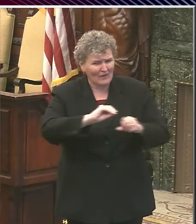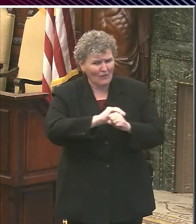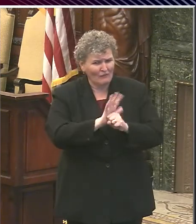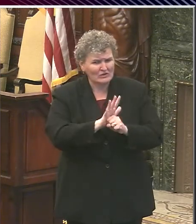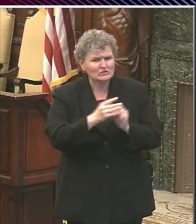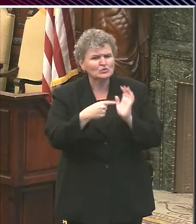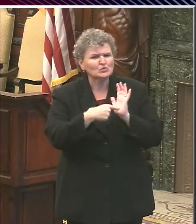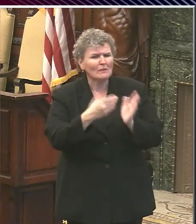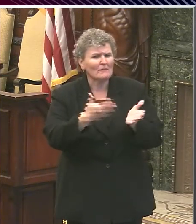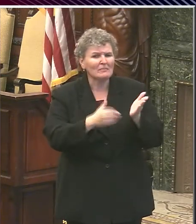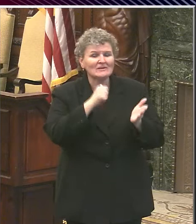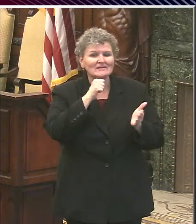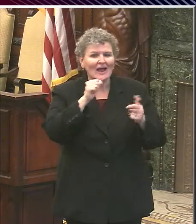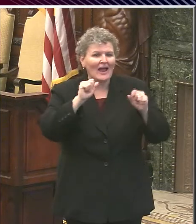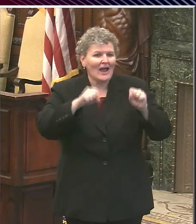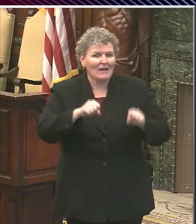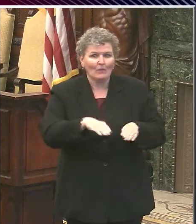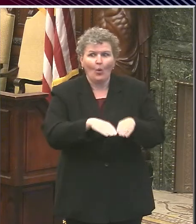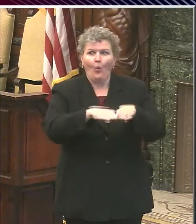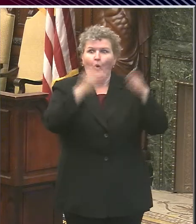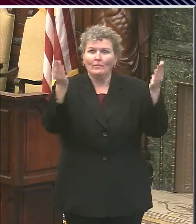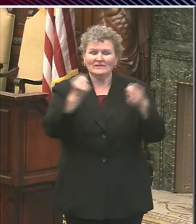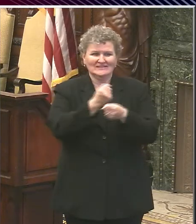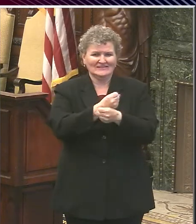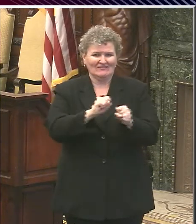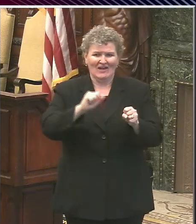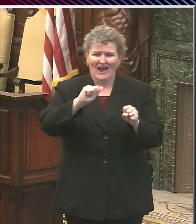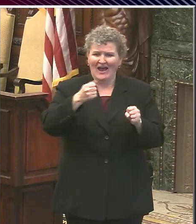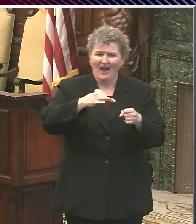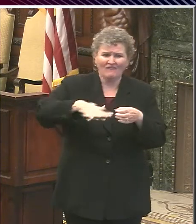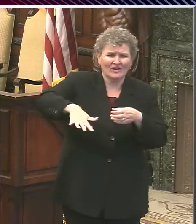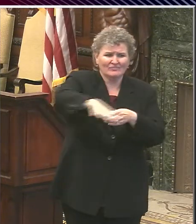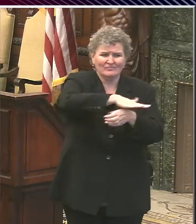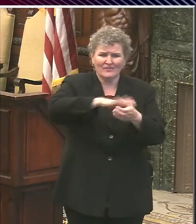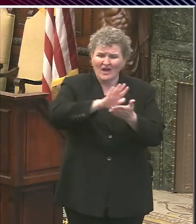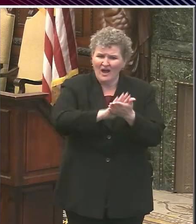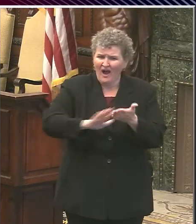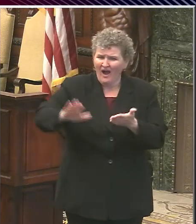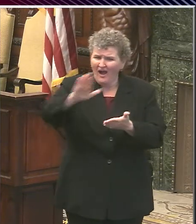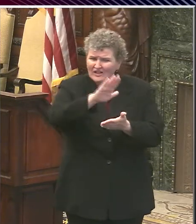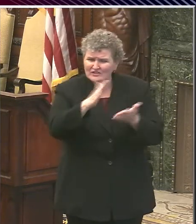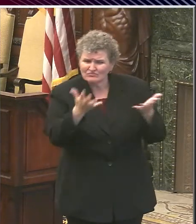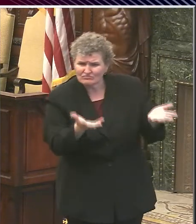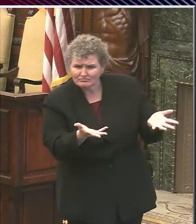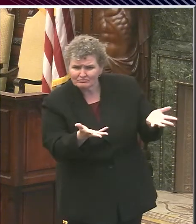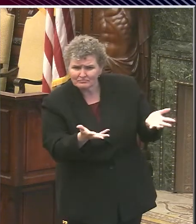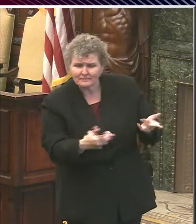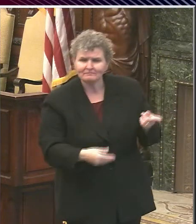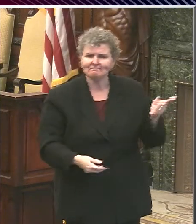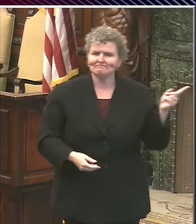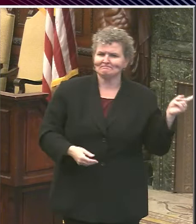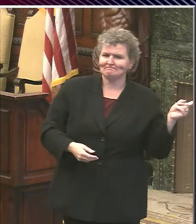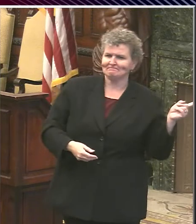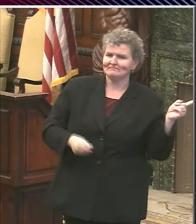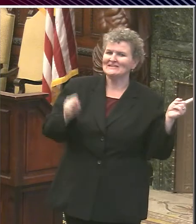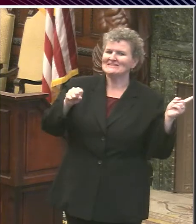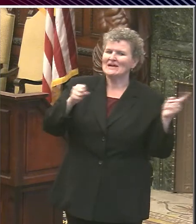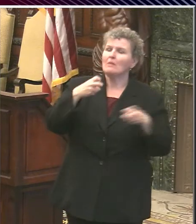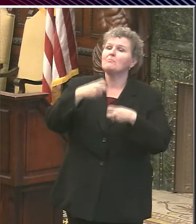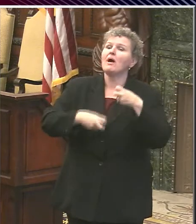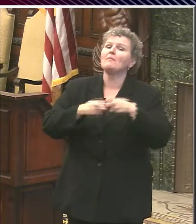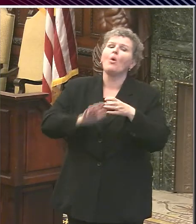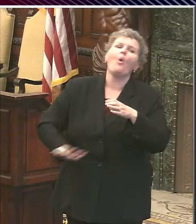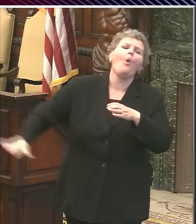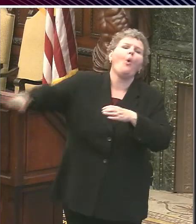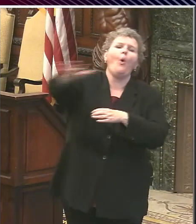possible to safely reopen colleges? Well, we do know there have been problems with colleges around the country. We also know there are